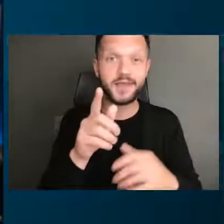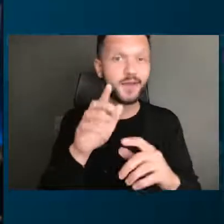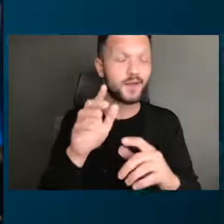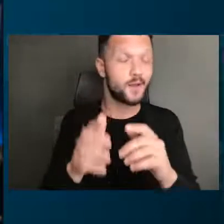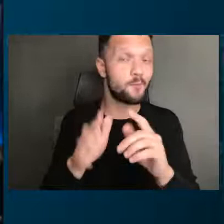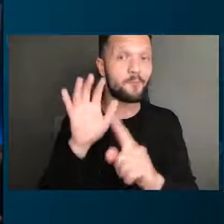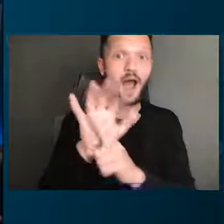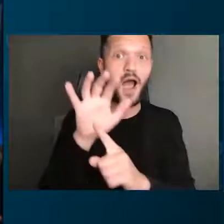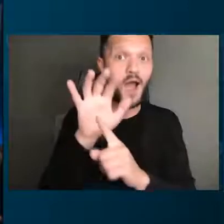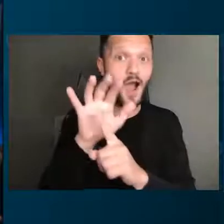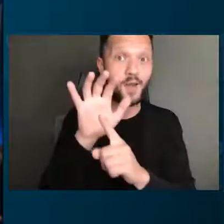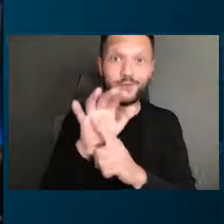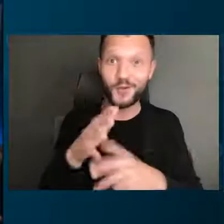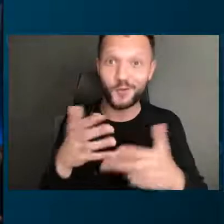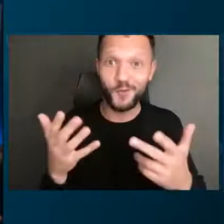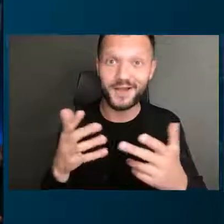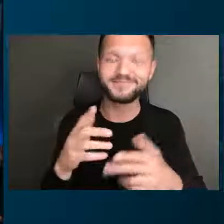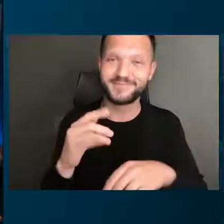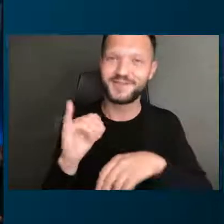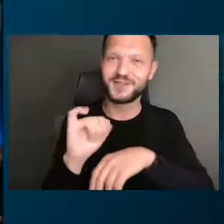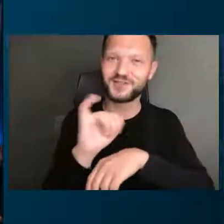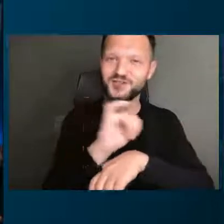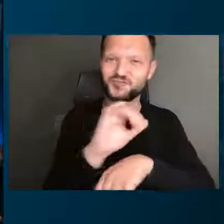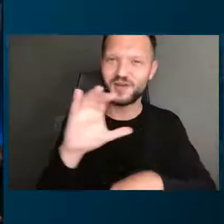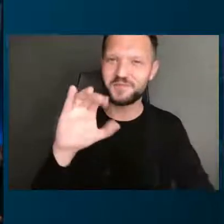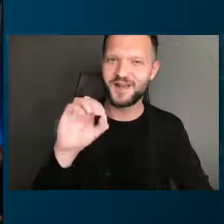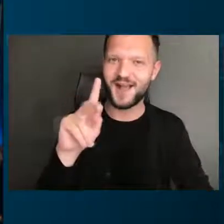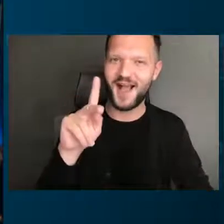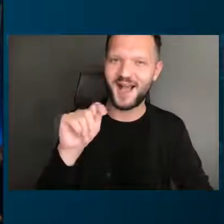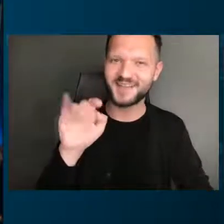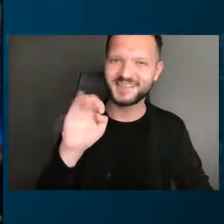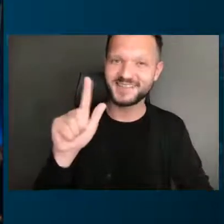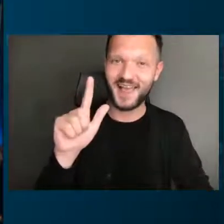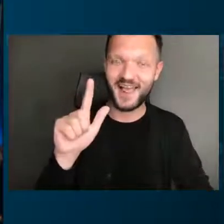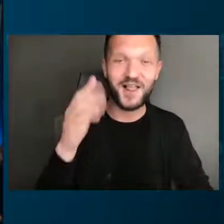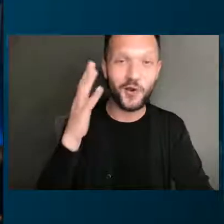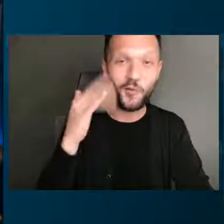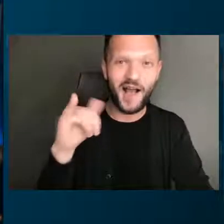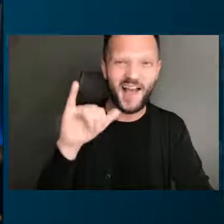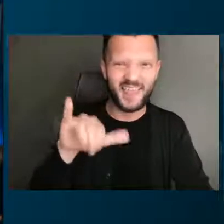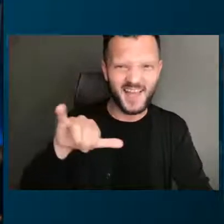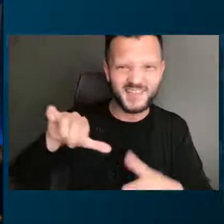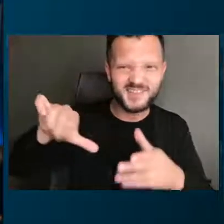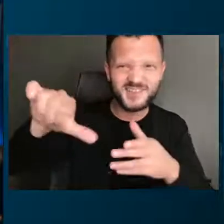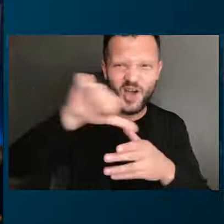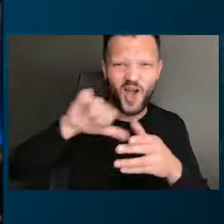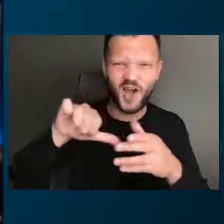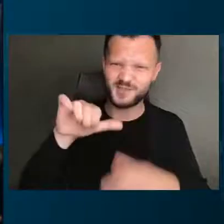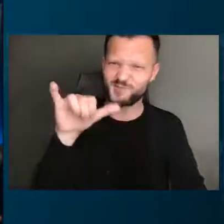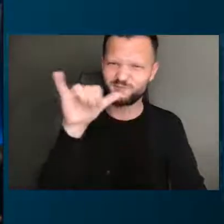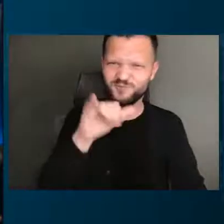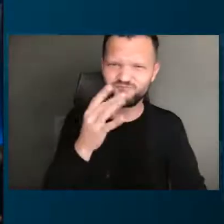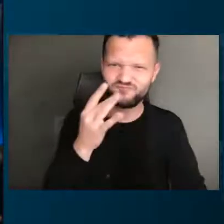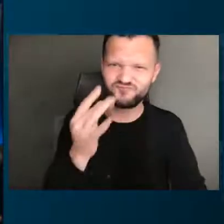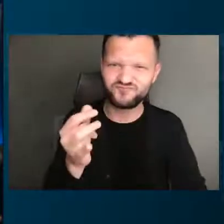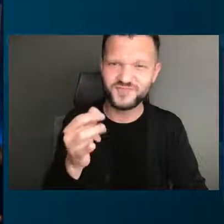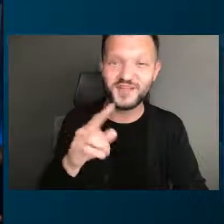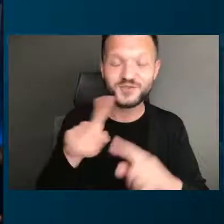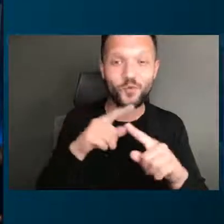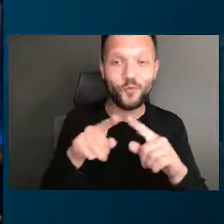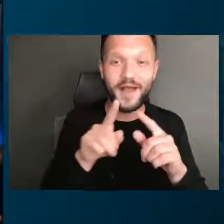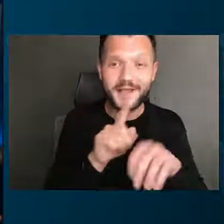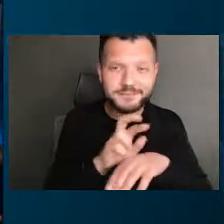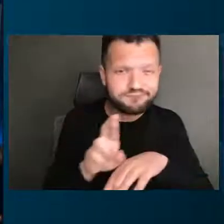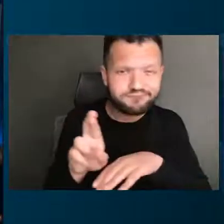dishes was shrimp cocktail because actually of the cocktail sauce. So when you go into space in microgravity, the